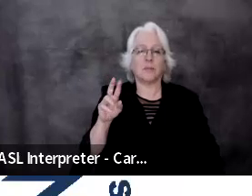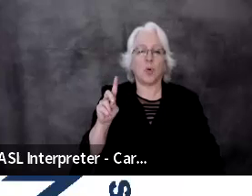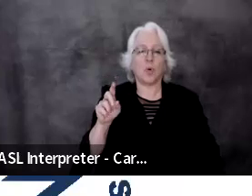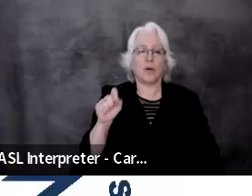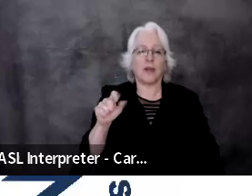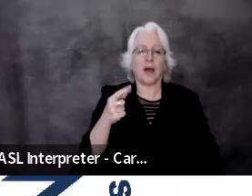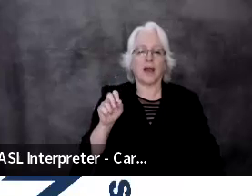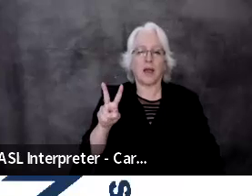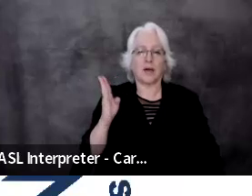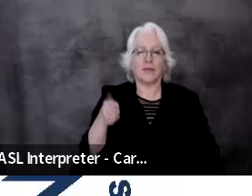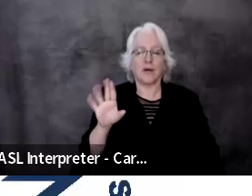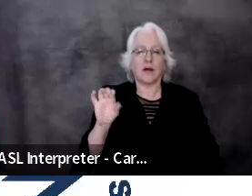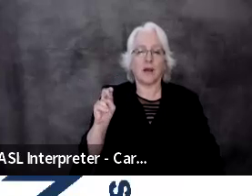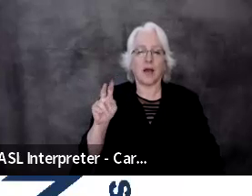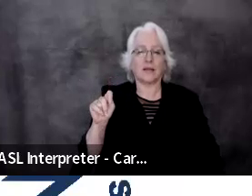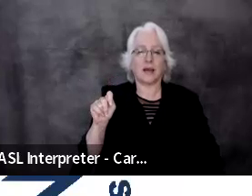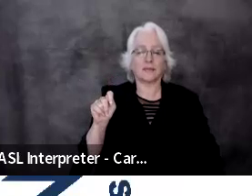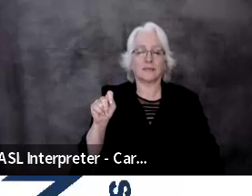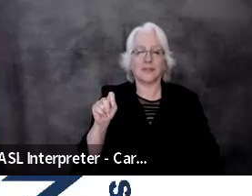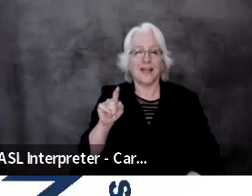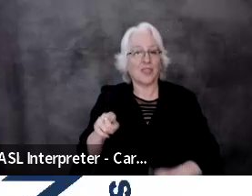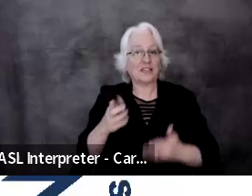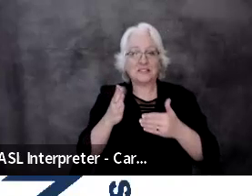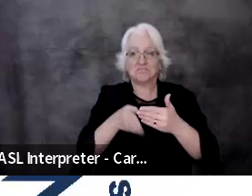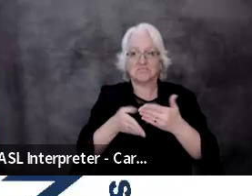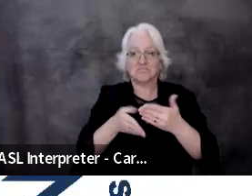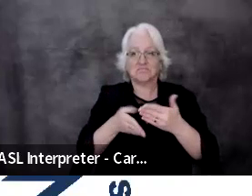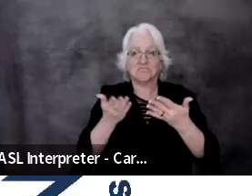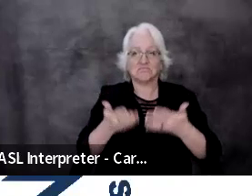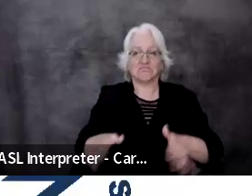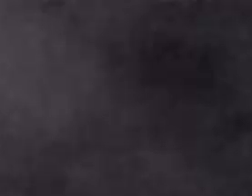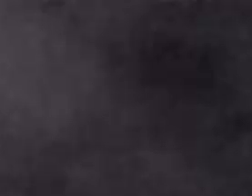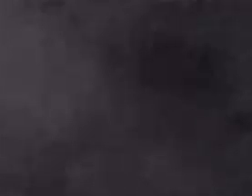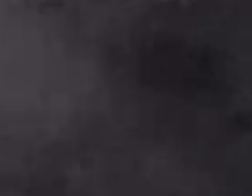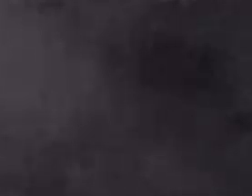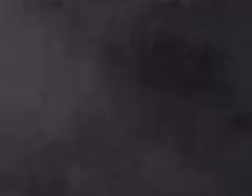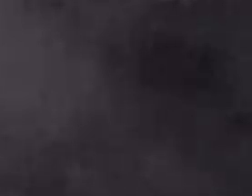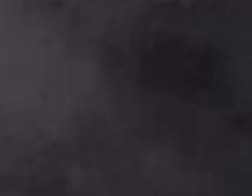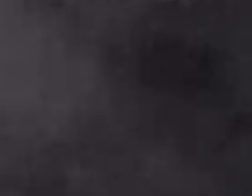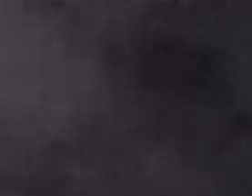Access Board's virtual hearing on artificial intelligence. Thank you.